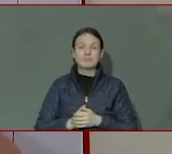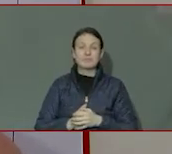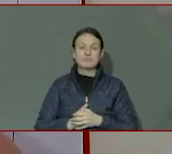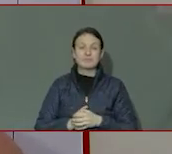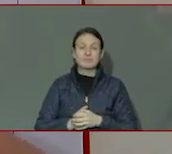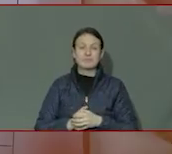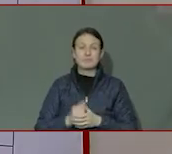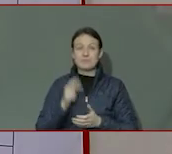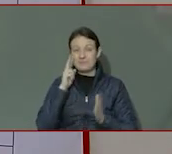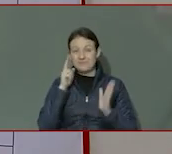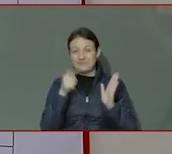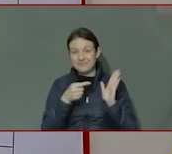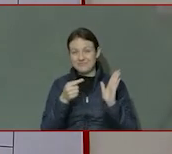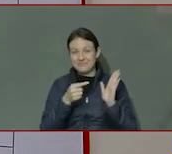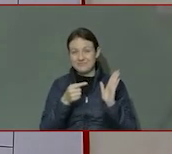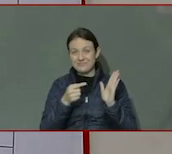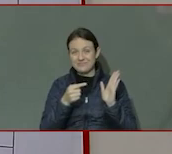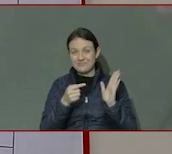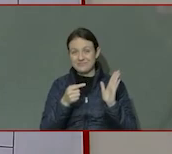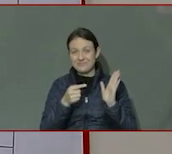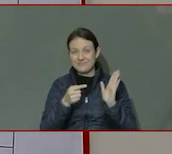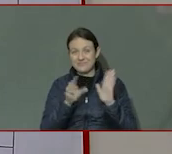You see this little guy here?